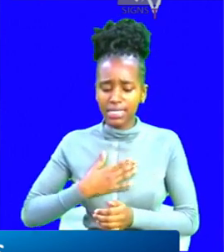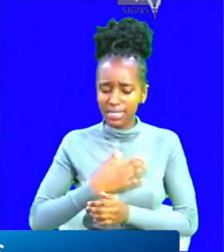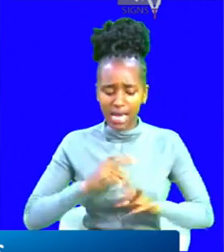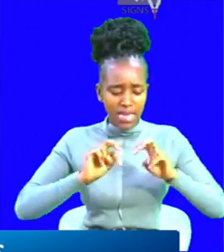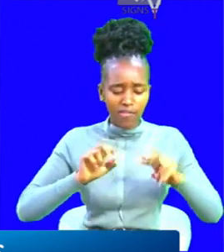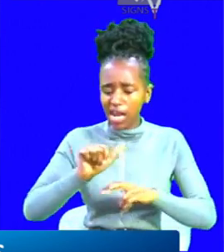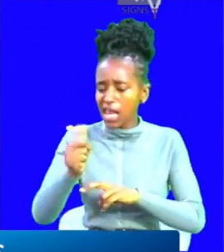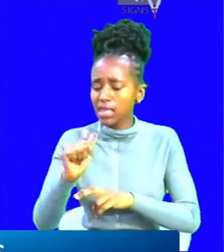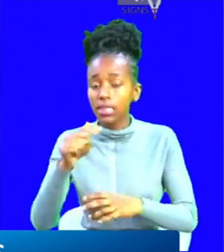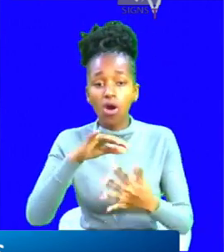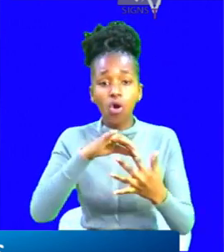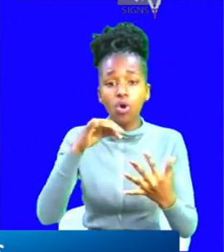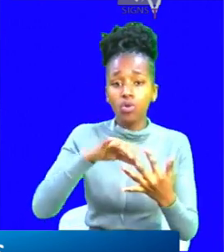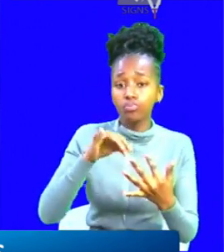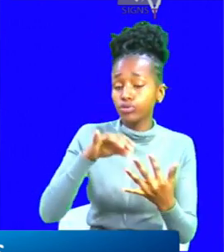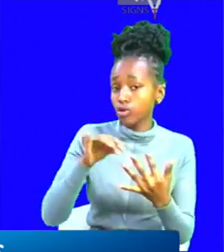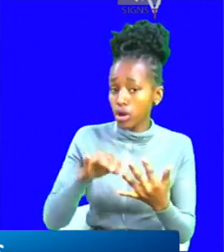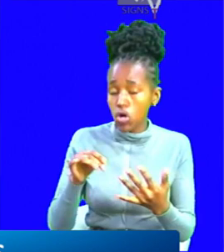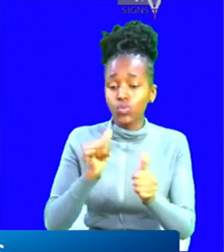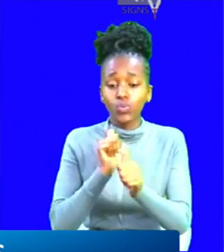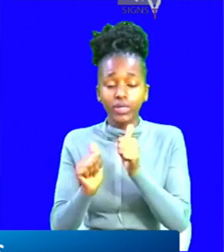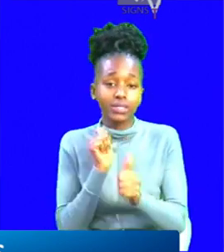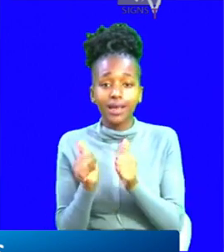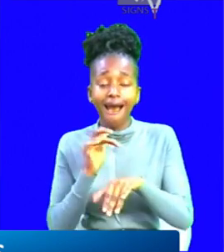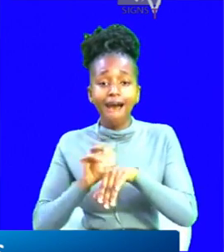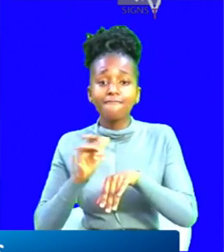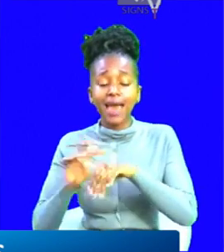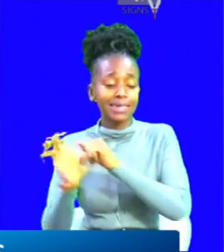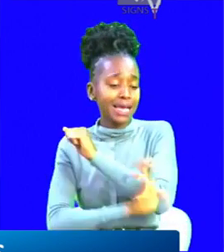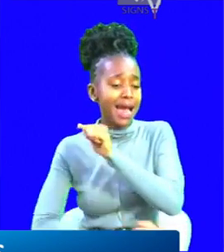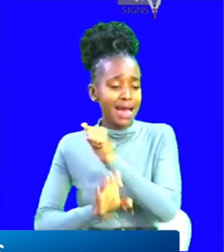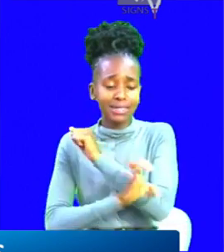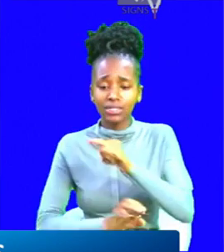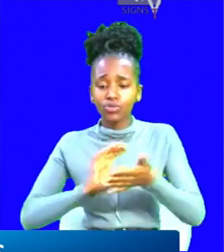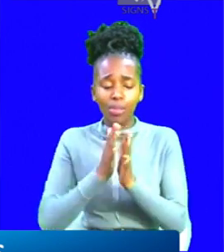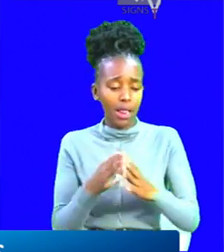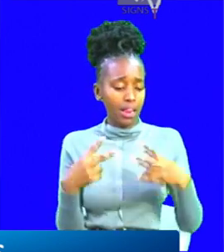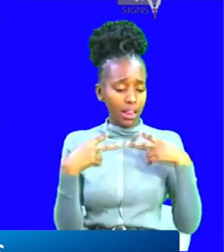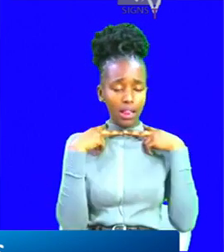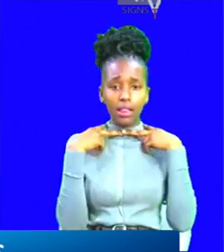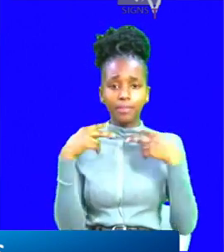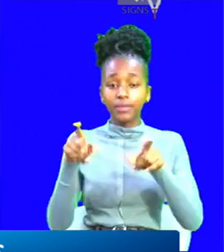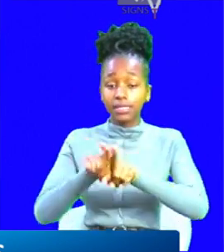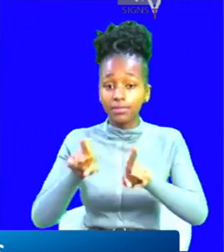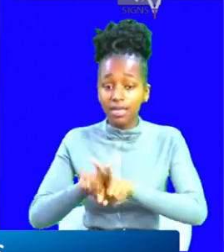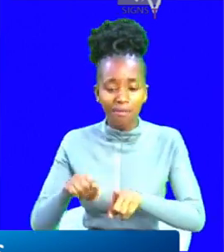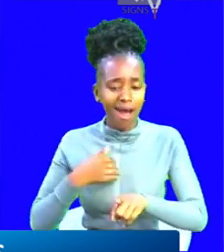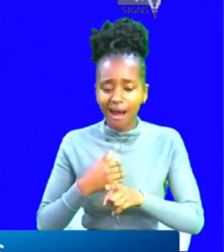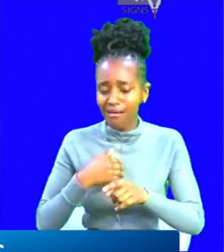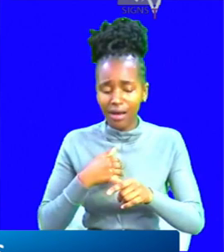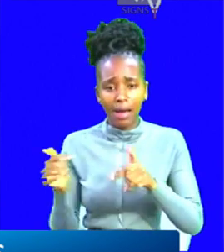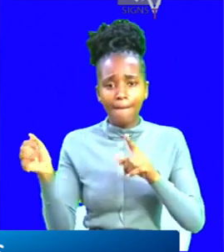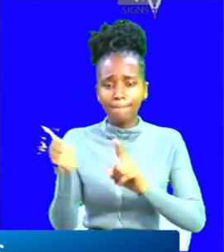strategy that would not hold the entire country hostage and lend itself to violence